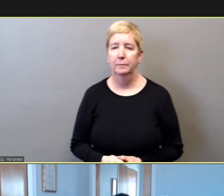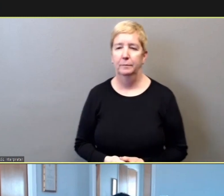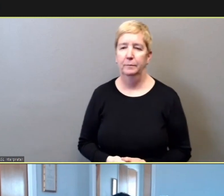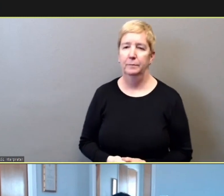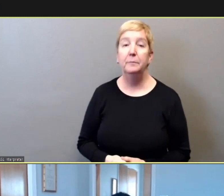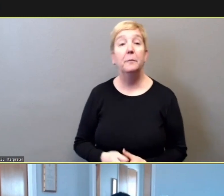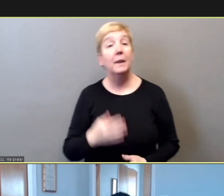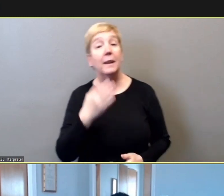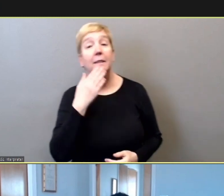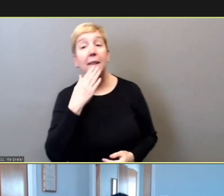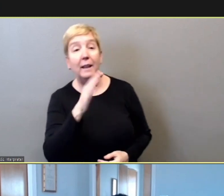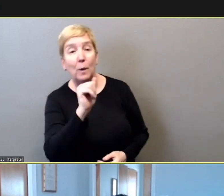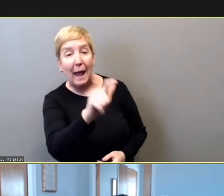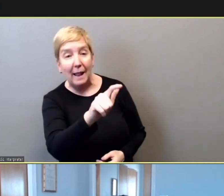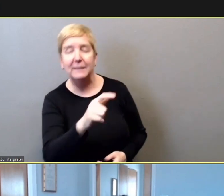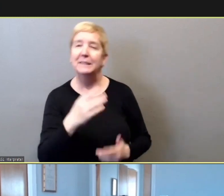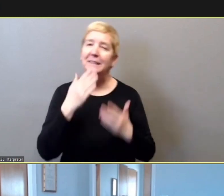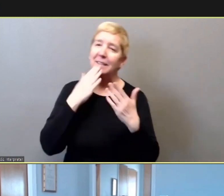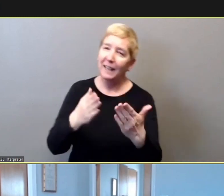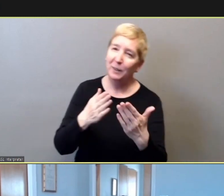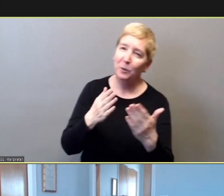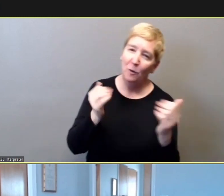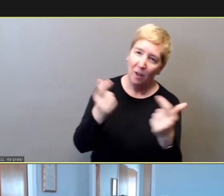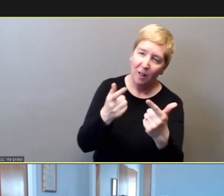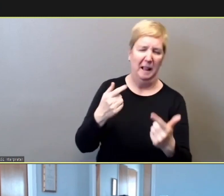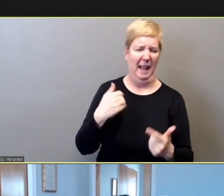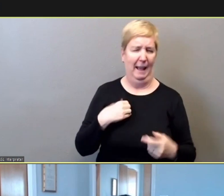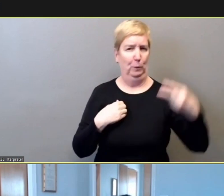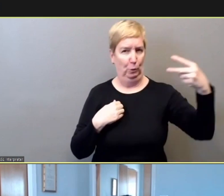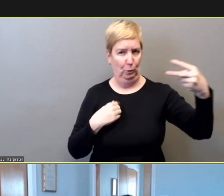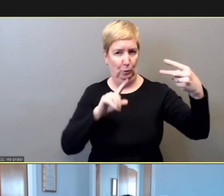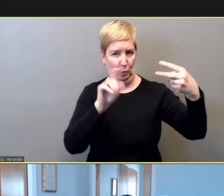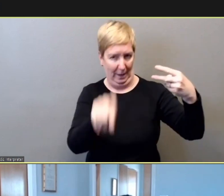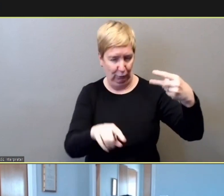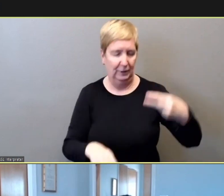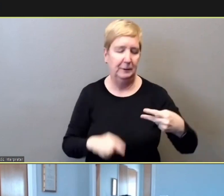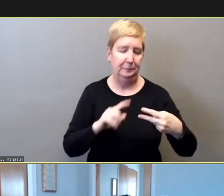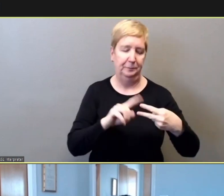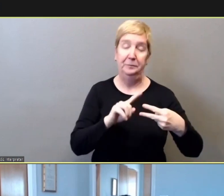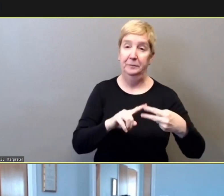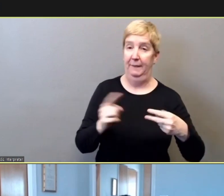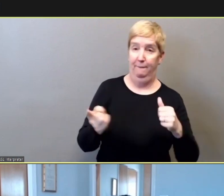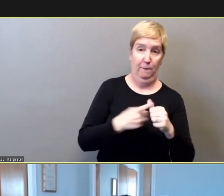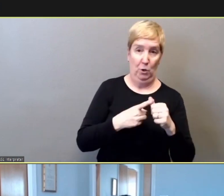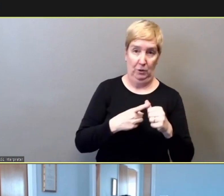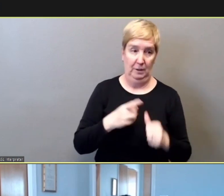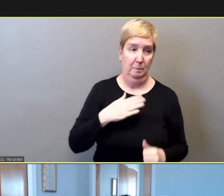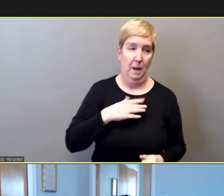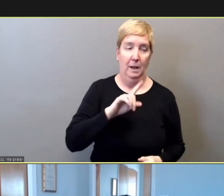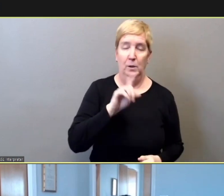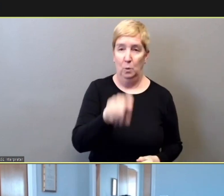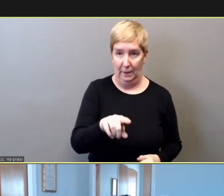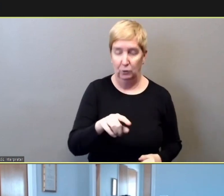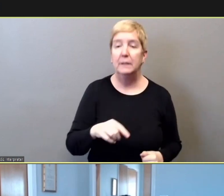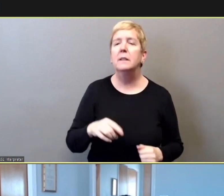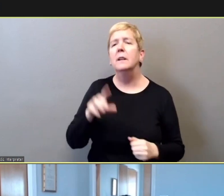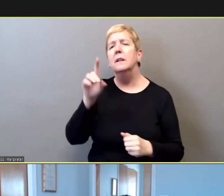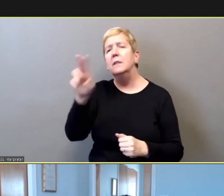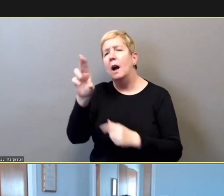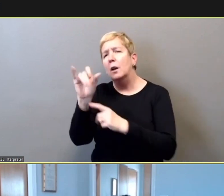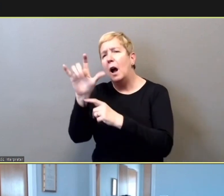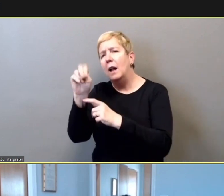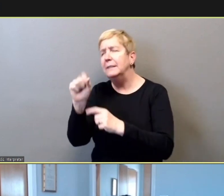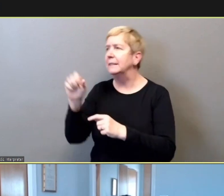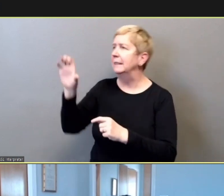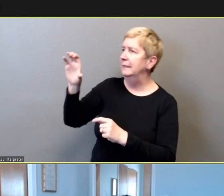Thank you, Alex, and thank you, everyone. I have 2 questions, and the first is as follows. Dr. Collins, the CDC is backing a